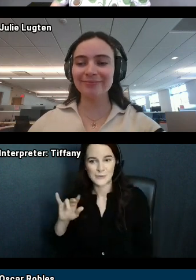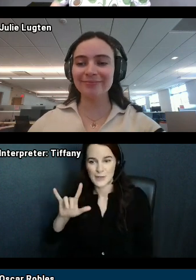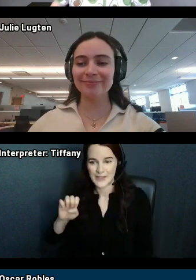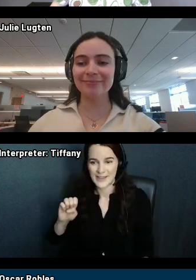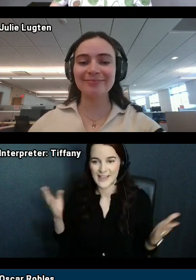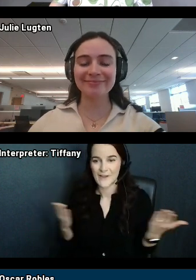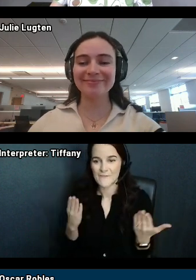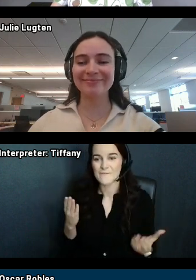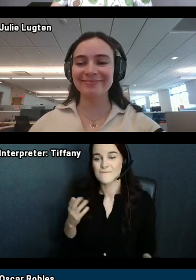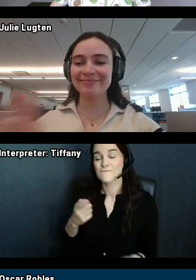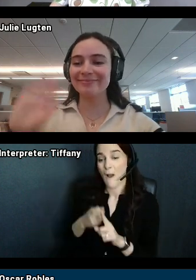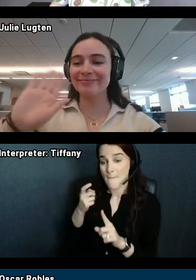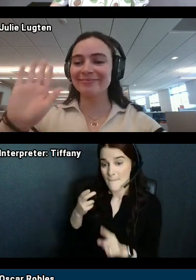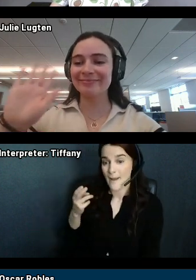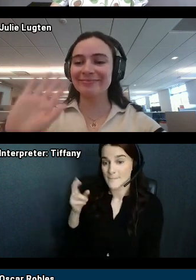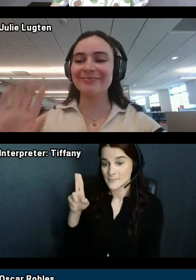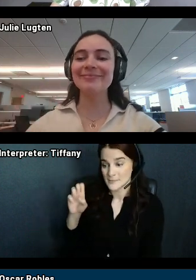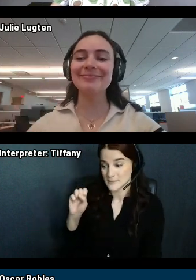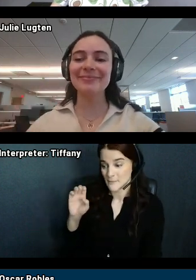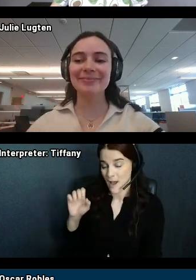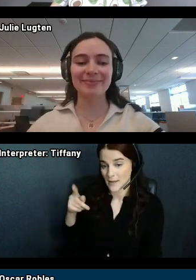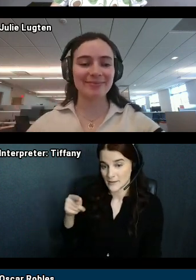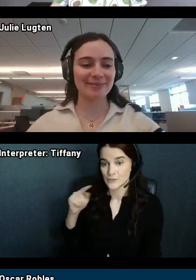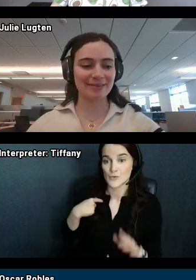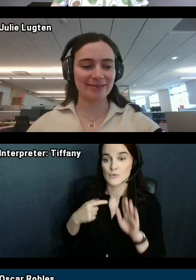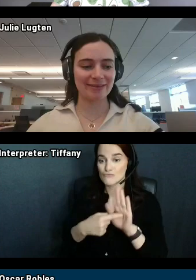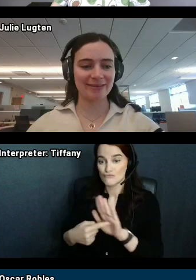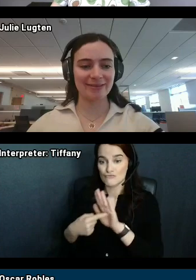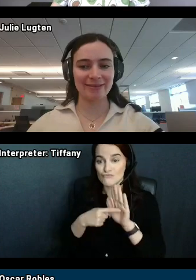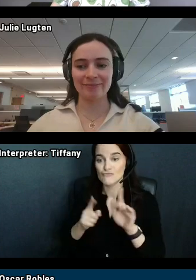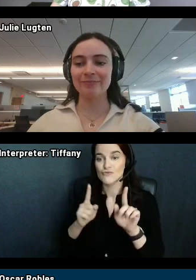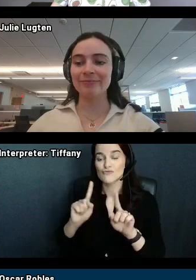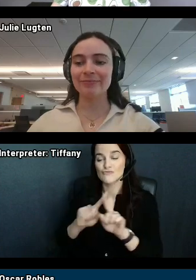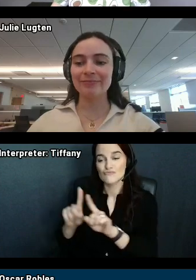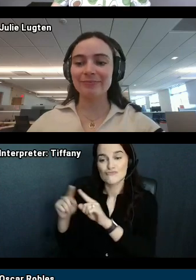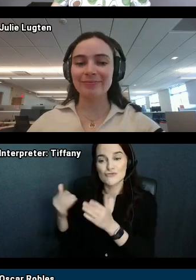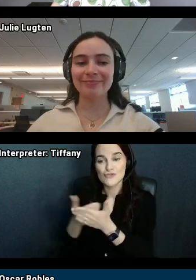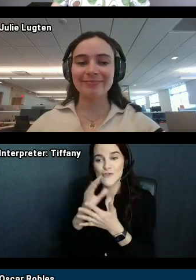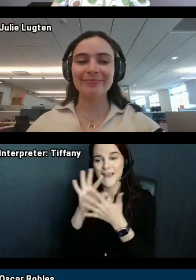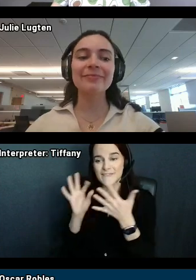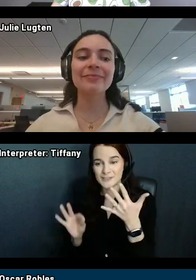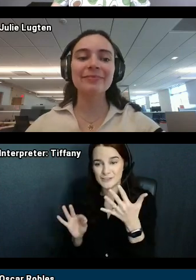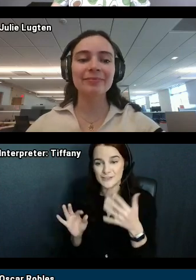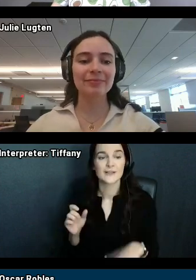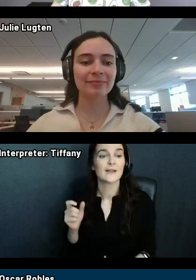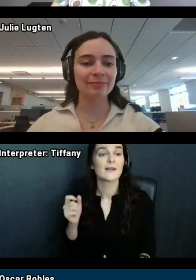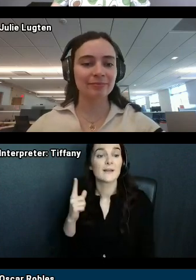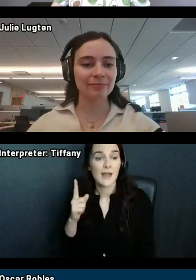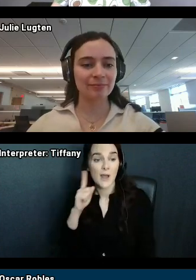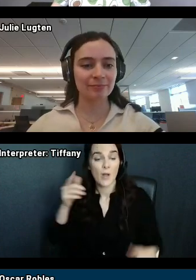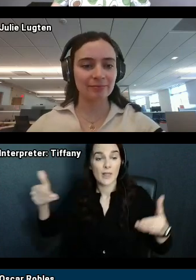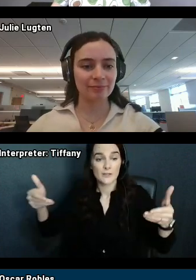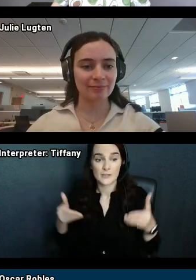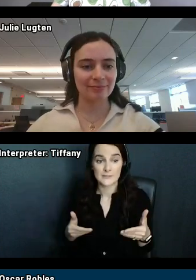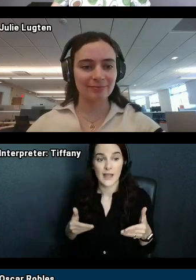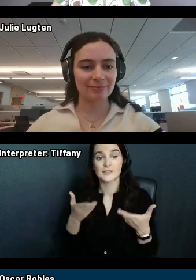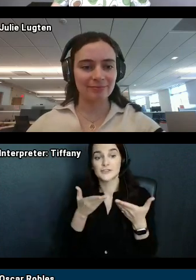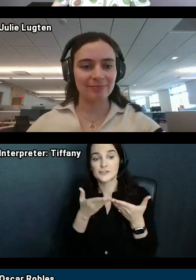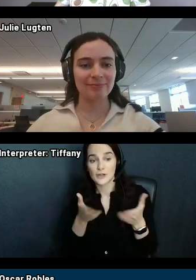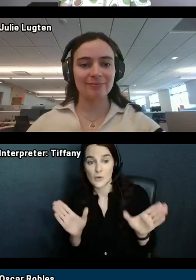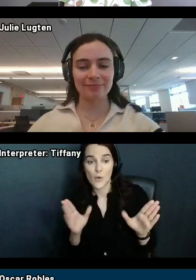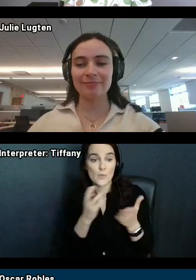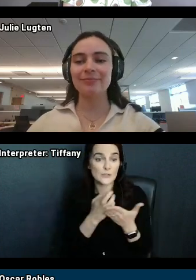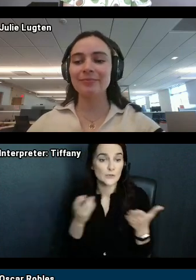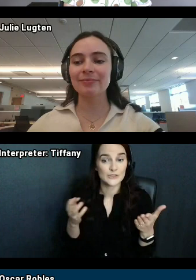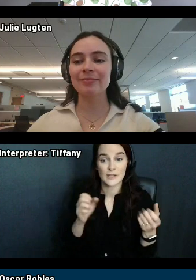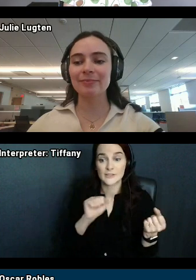features. So today we're going to start with an introduction to cover general resources and strategies for admins.